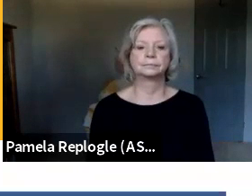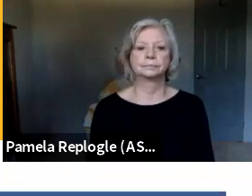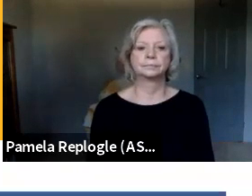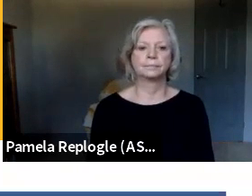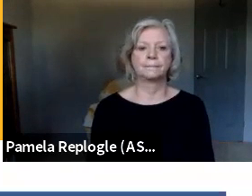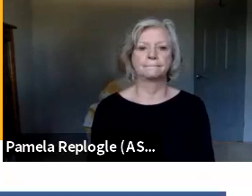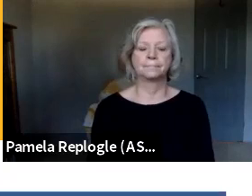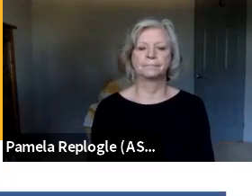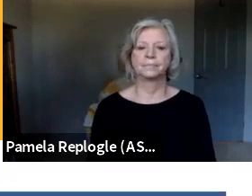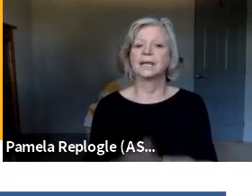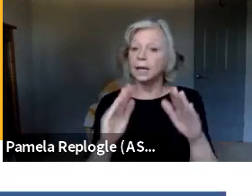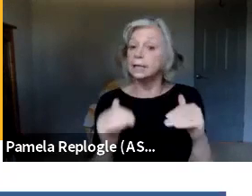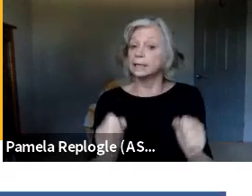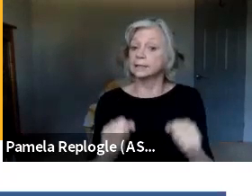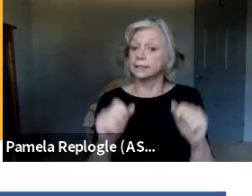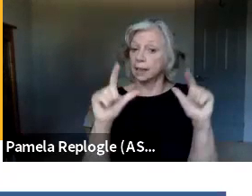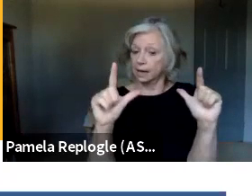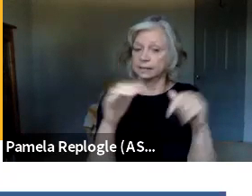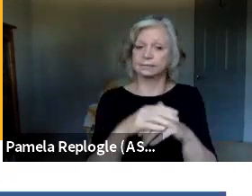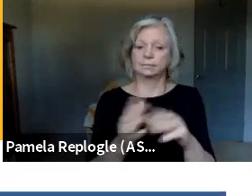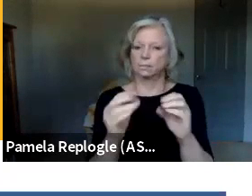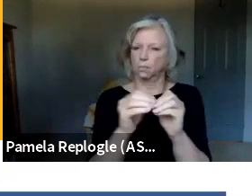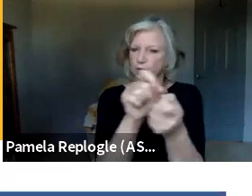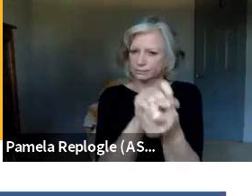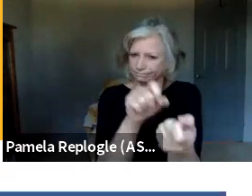If we can go to the next slide and give you more detail.